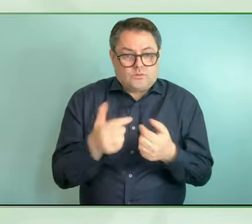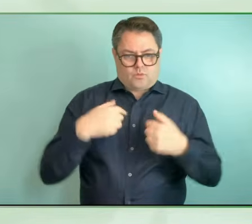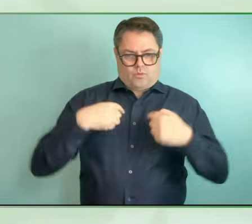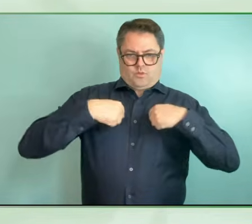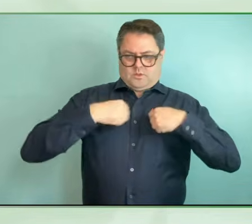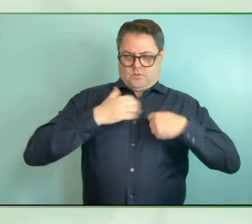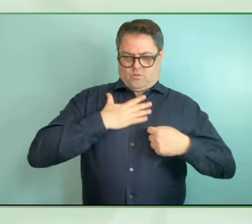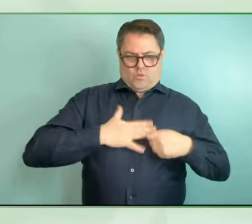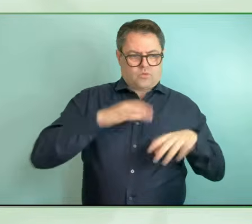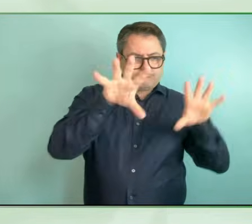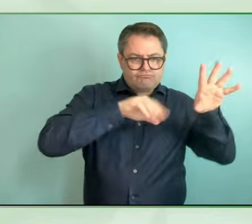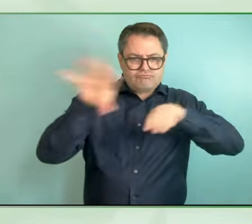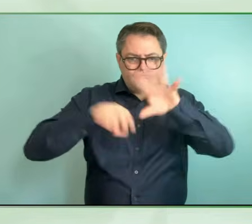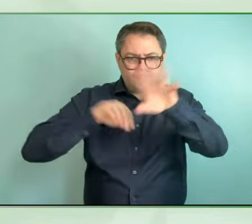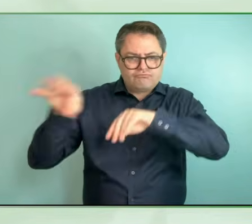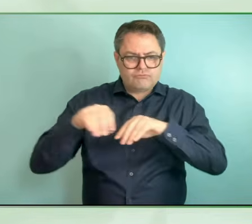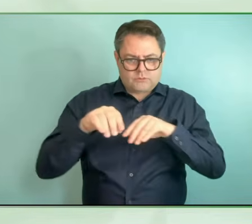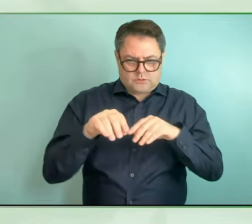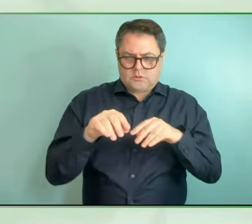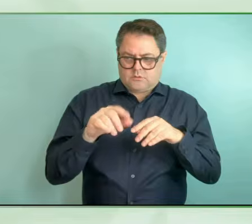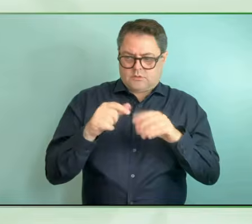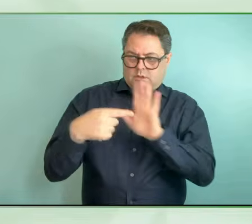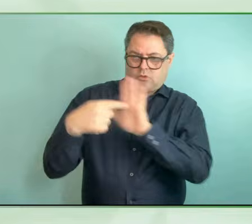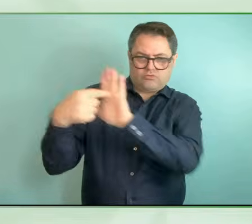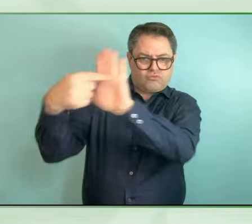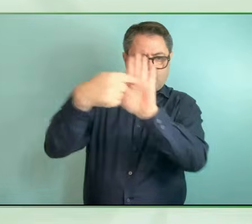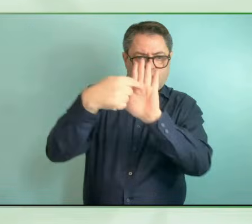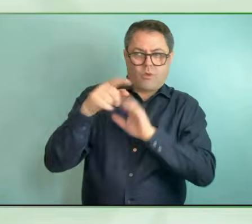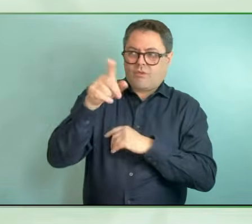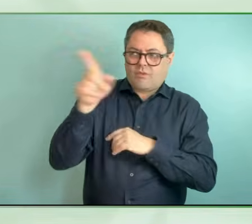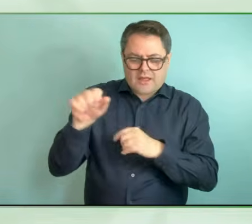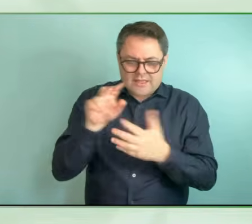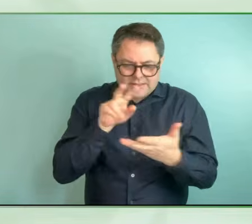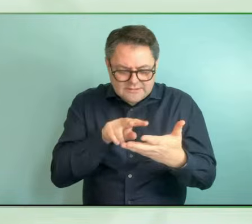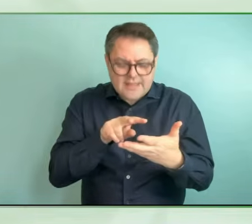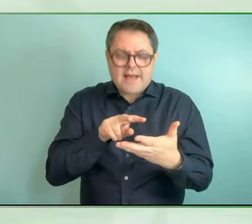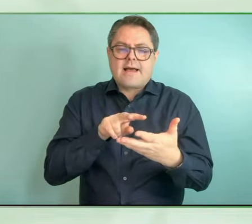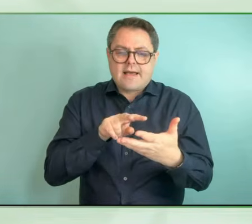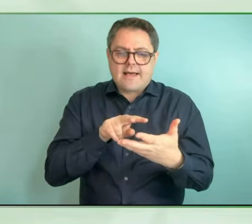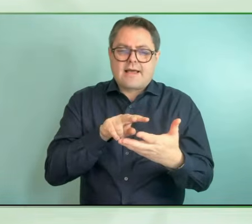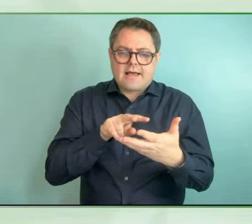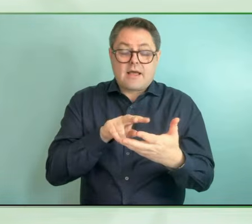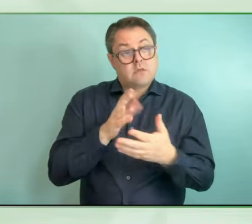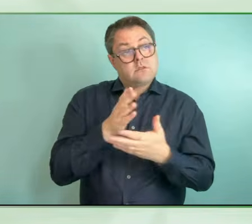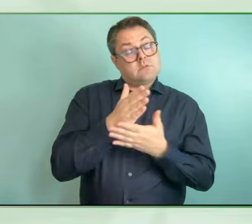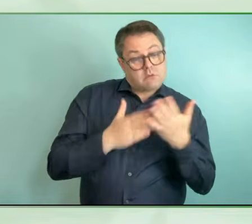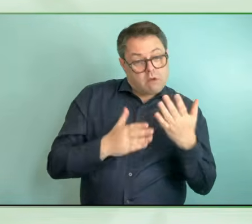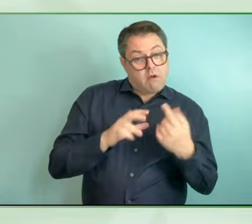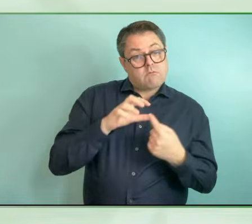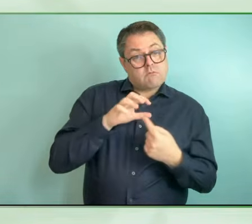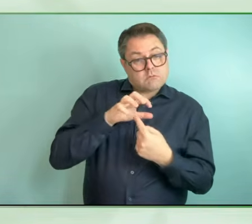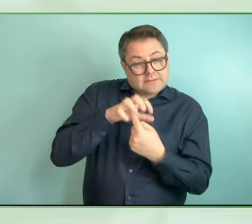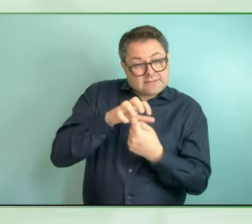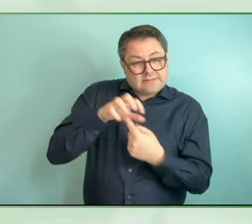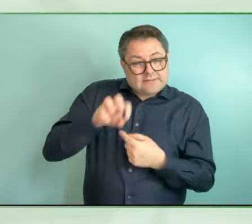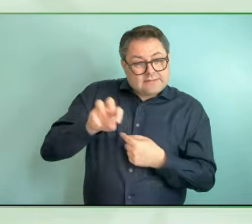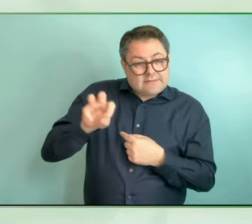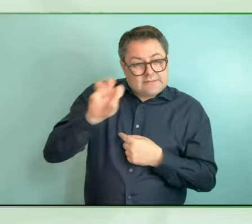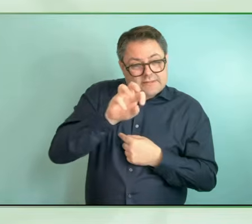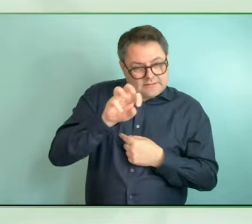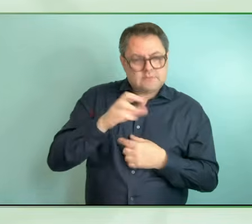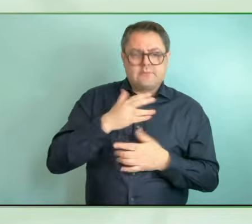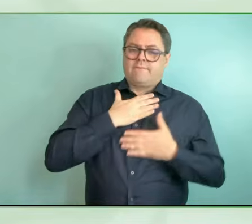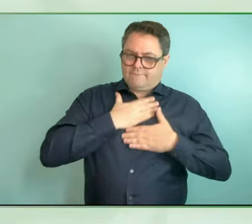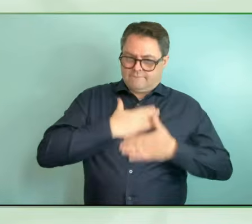already have some municipalities that see the need to collect the data, but they were still missing